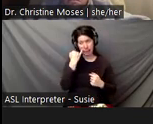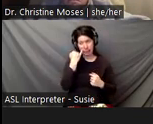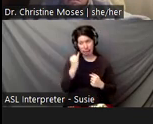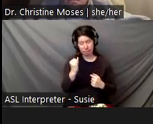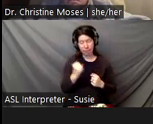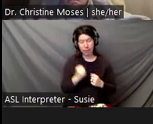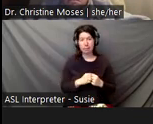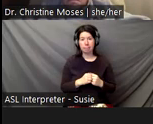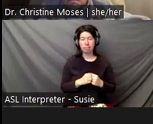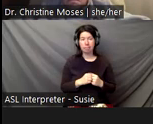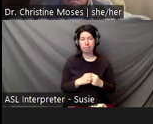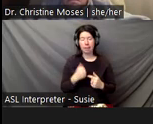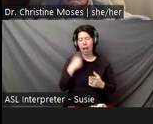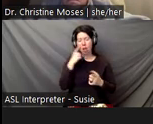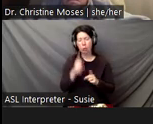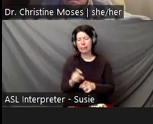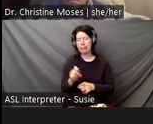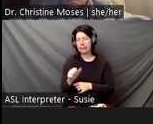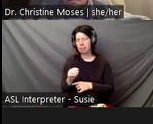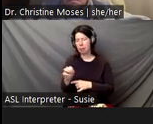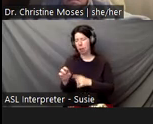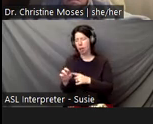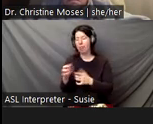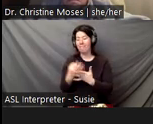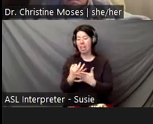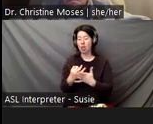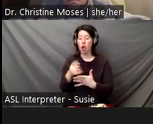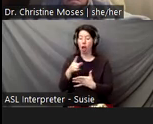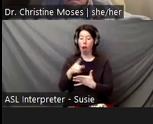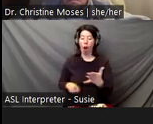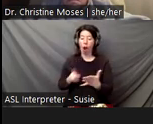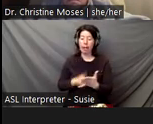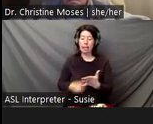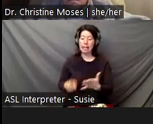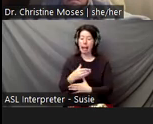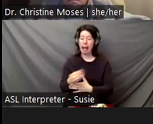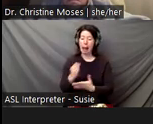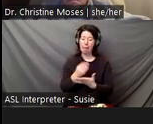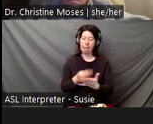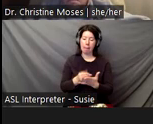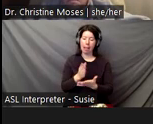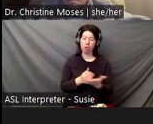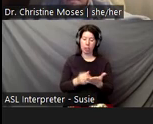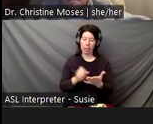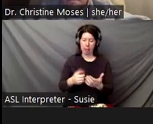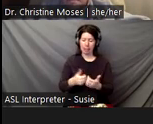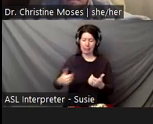if I agree, Samir, that maybe the financial auditing and budget can be its own section